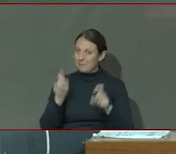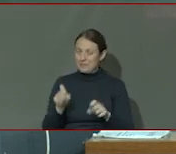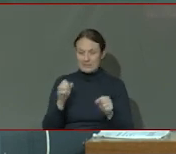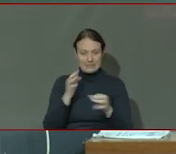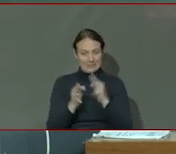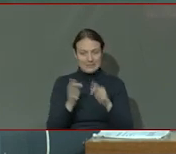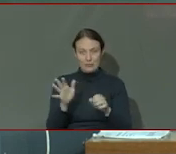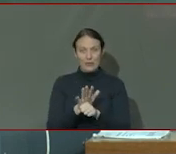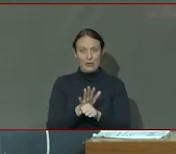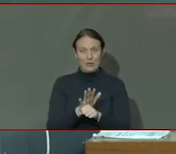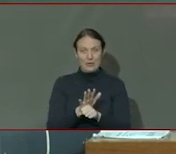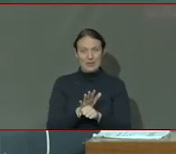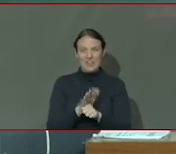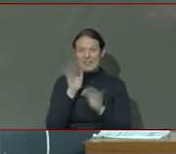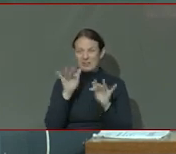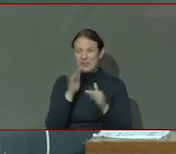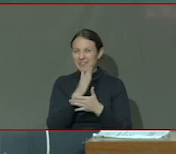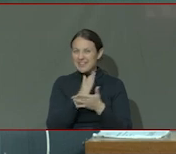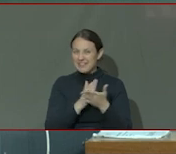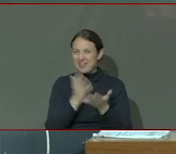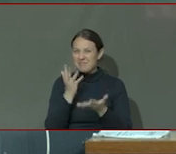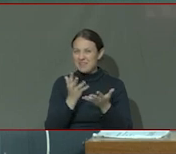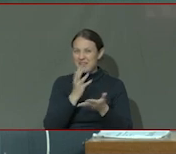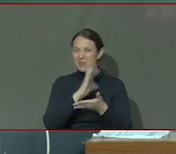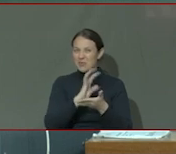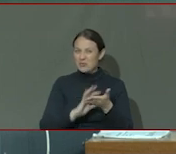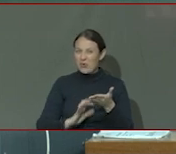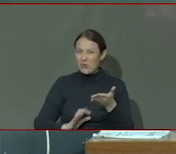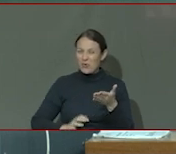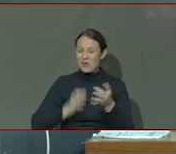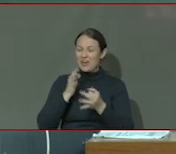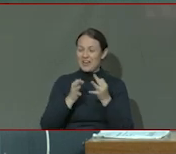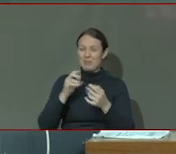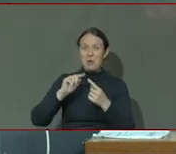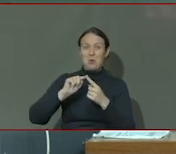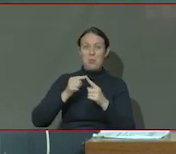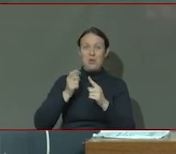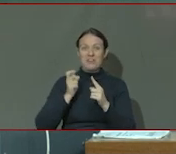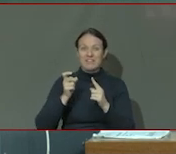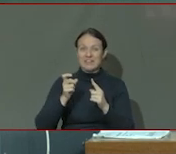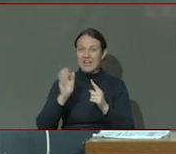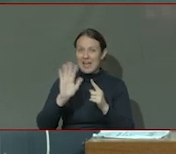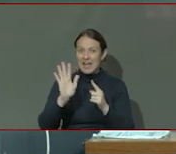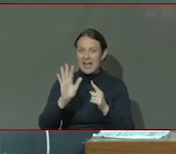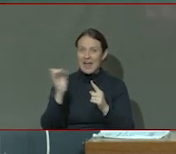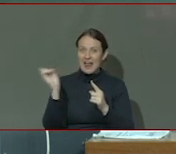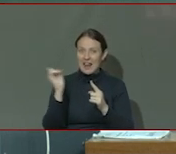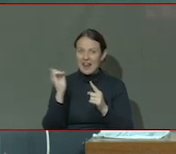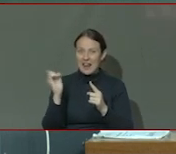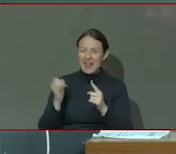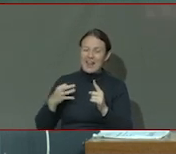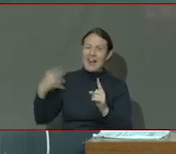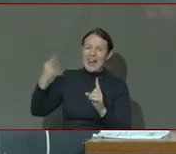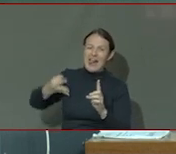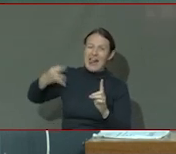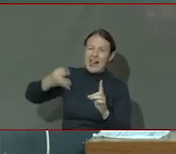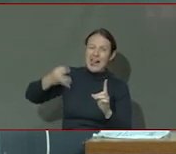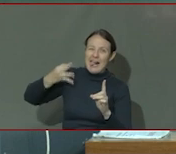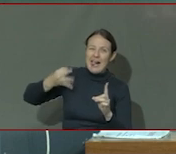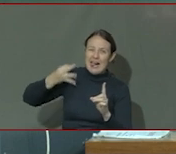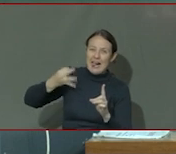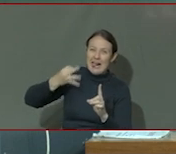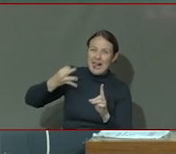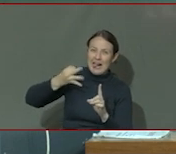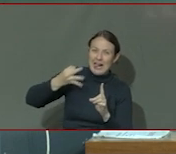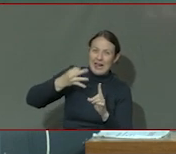People, have you ever heard some people, when they tell a story, they don't get to the point quickly. They speak a lot in